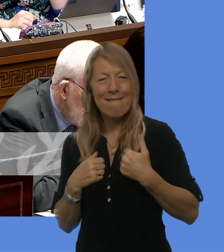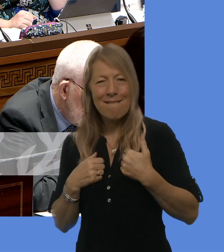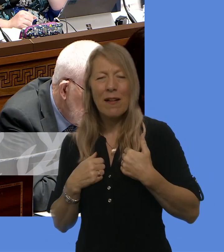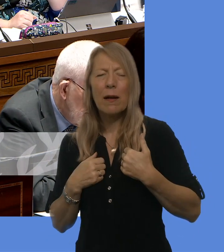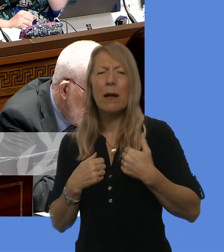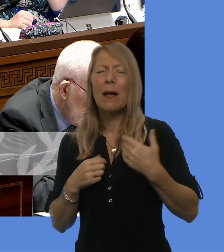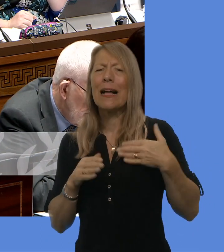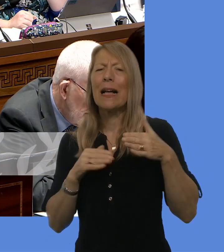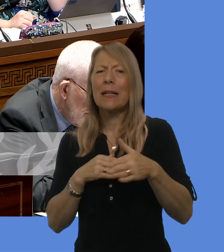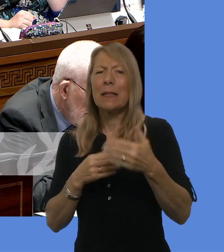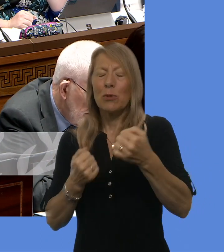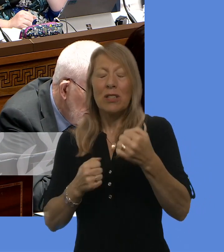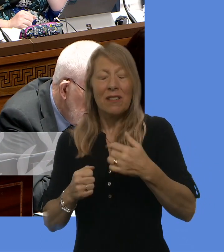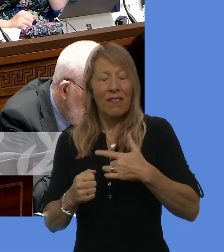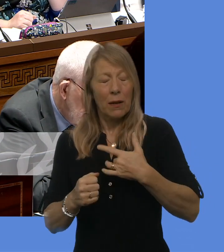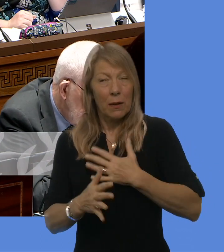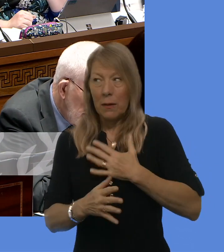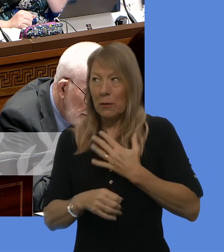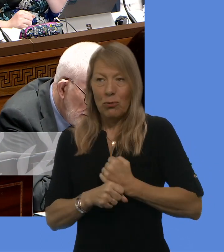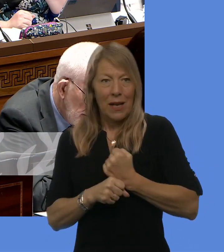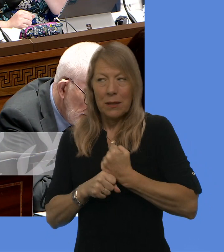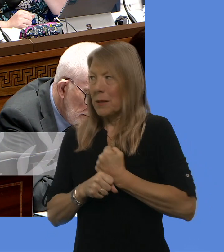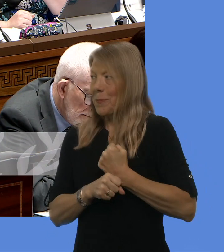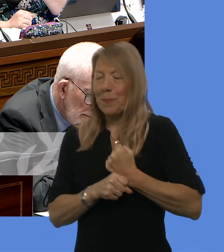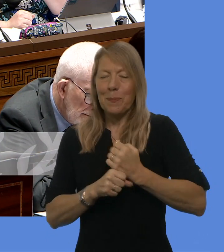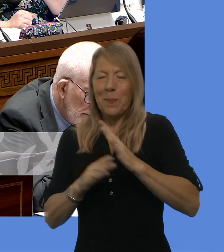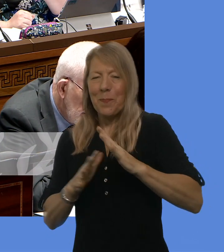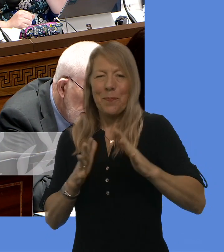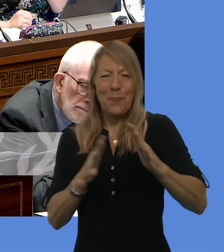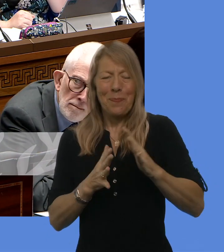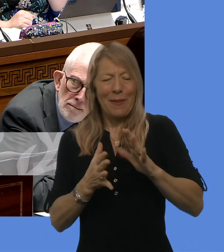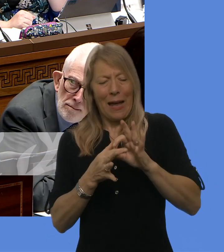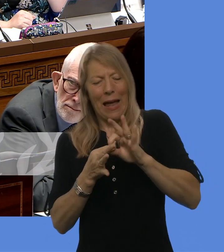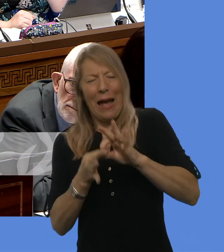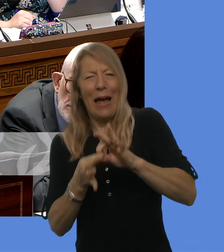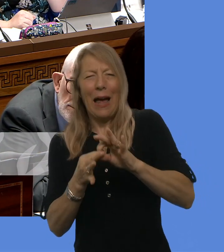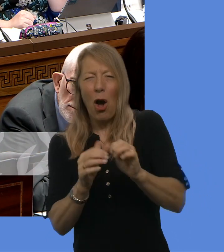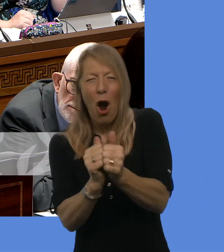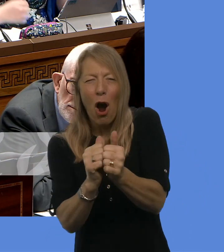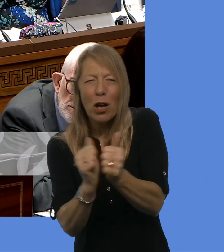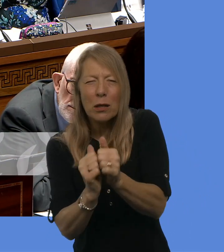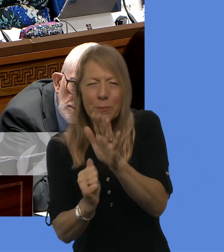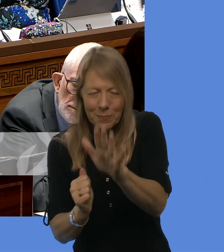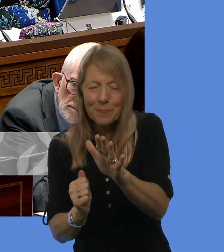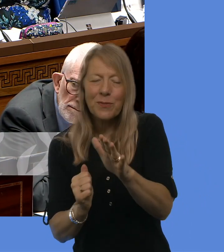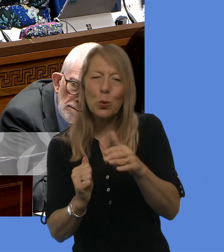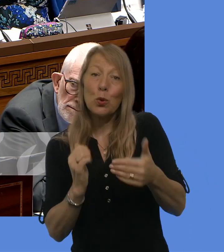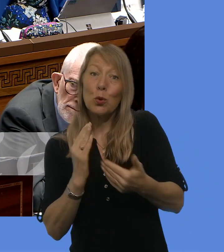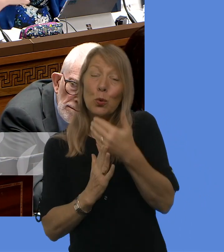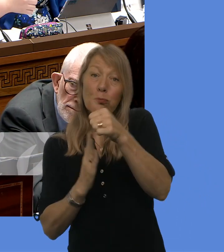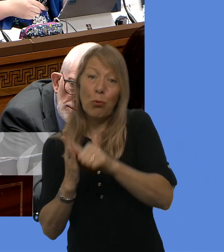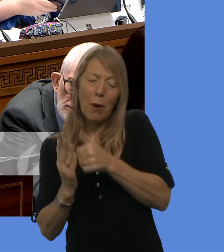in the quality of visits. And so that programme was put in place to particularly support those individuals who were